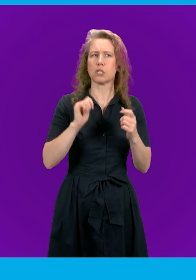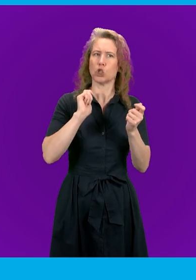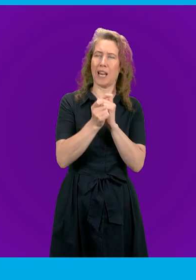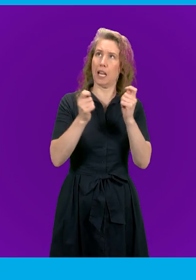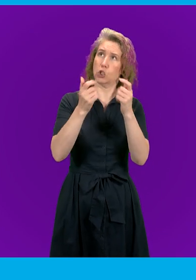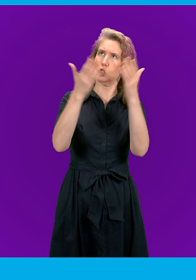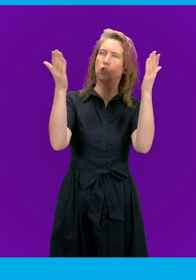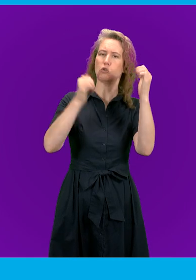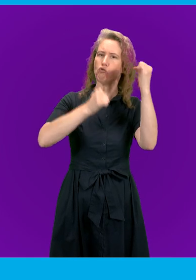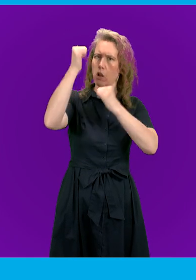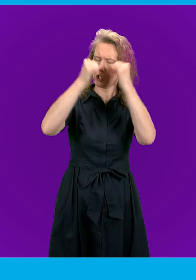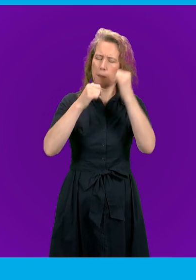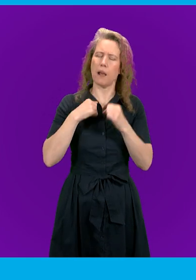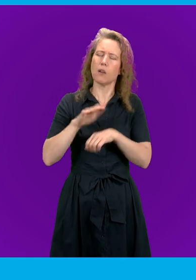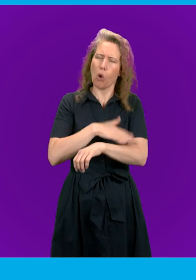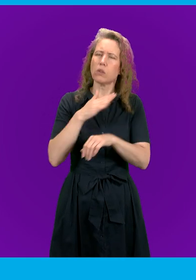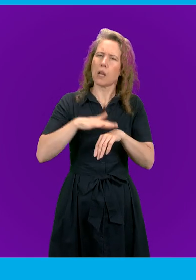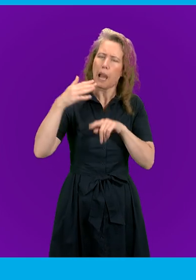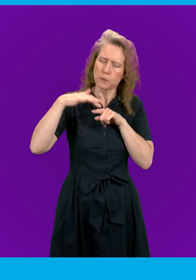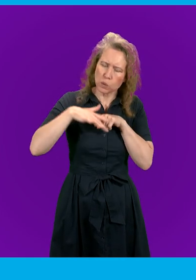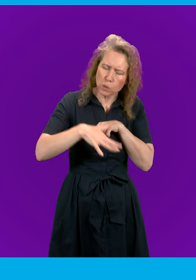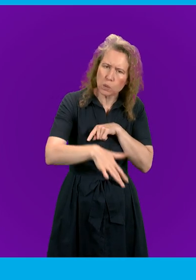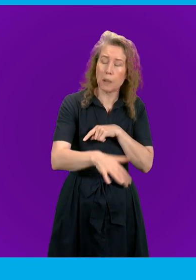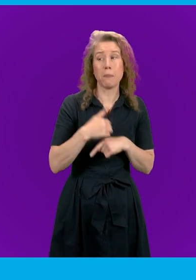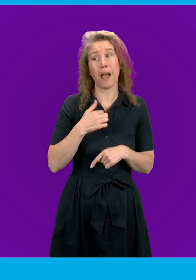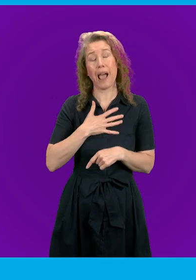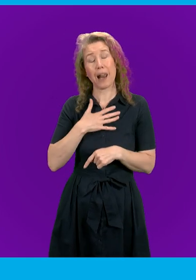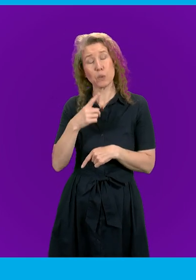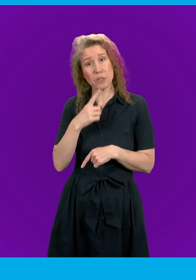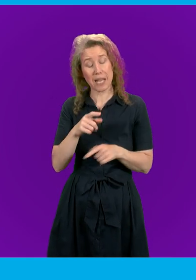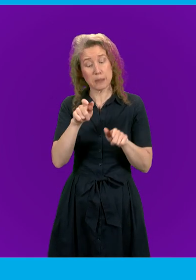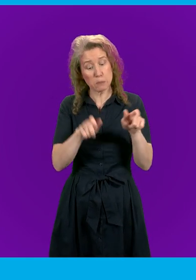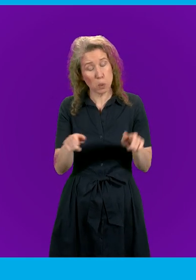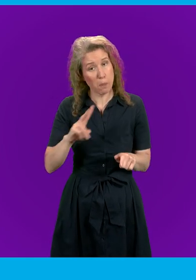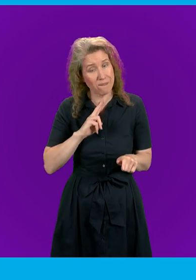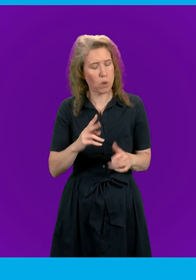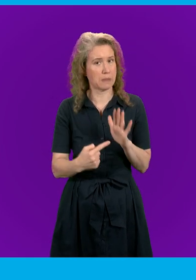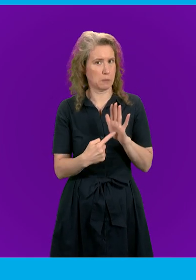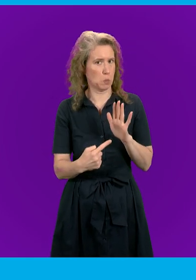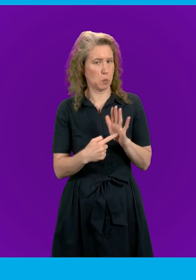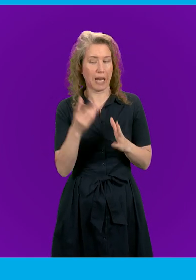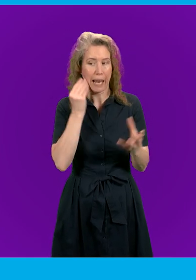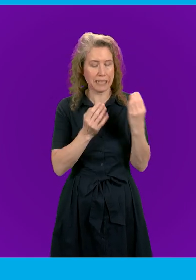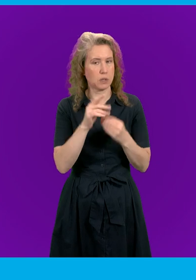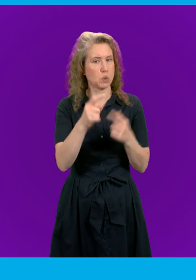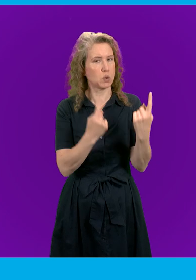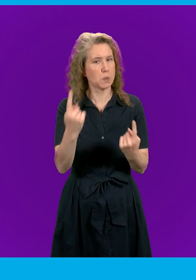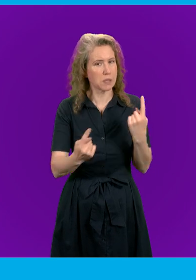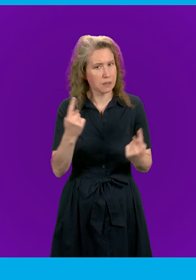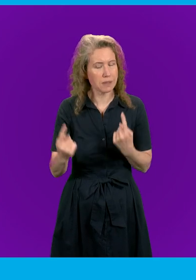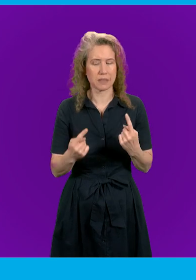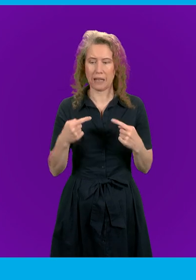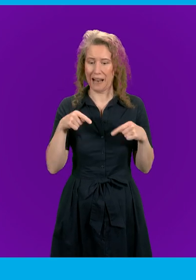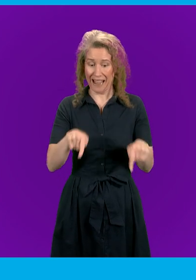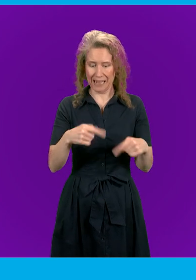level, but they would take quite a long time to filter through. But I do like what you've said as well about pupil voice and listening to the students and letting